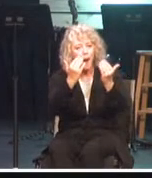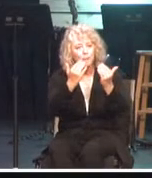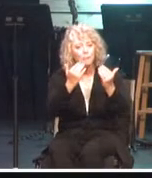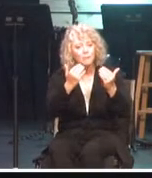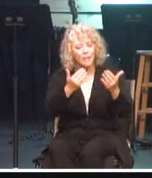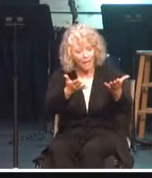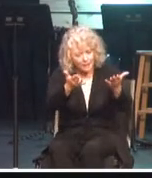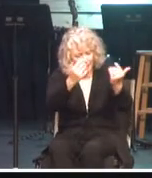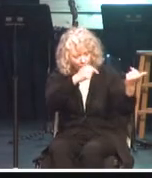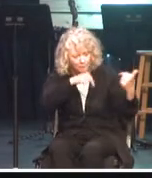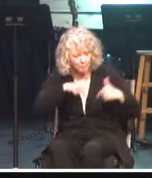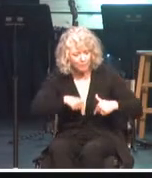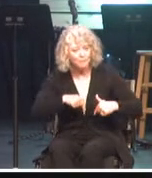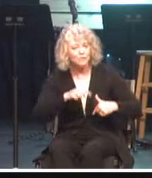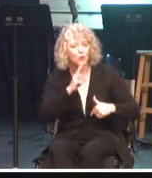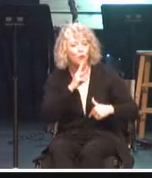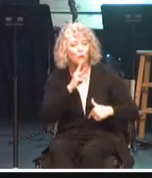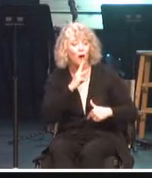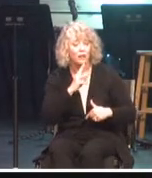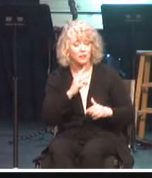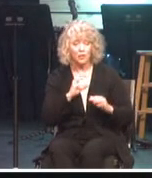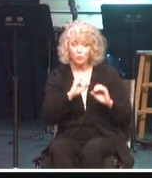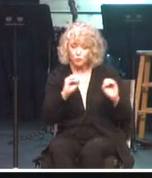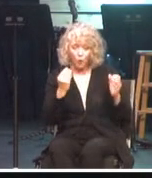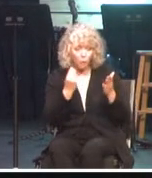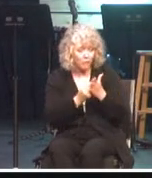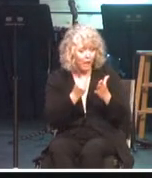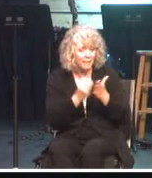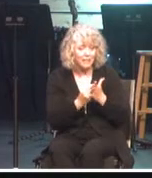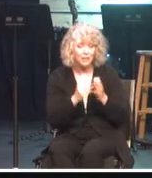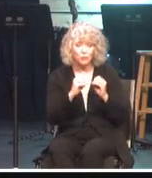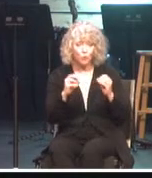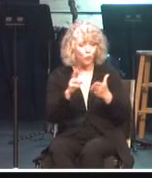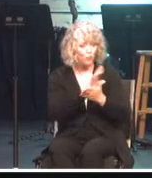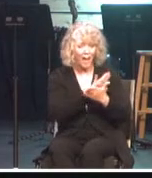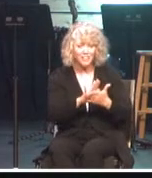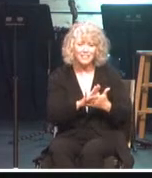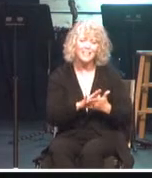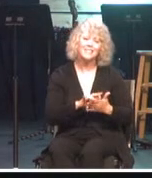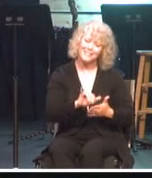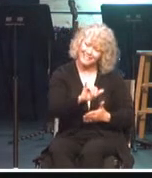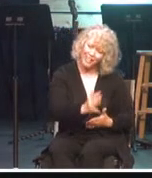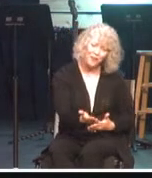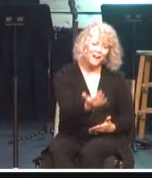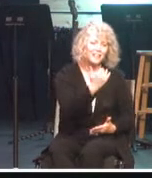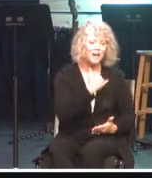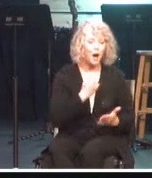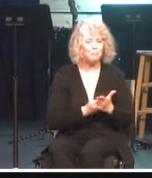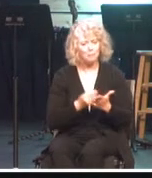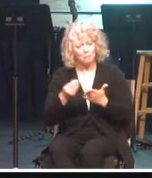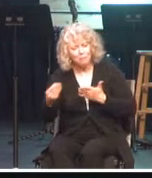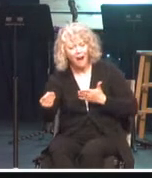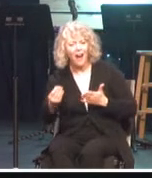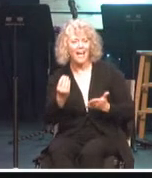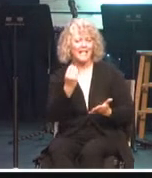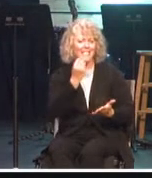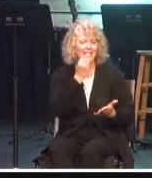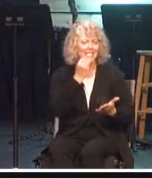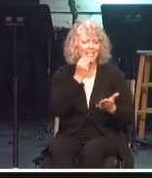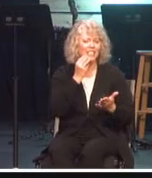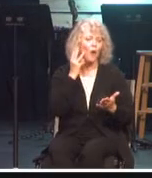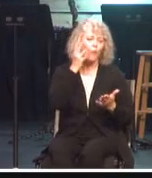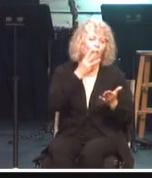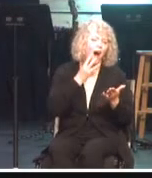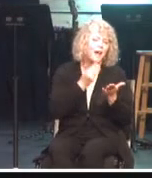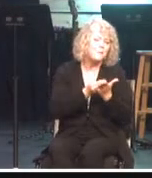you have no money, no righteousness, come buy and eat, come buy wine and milk